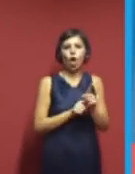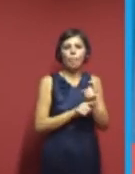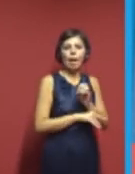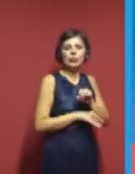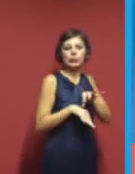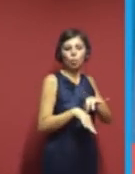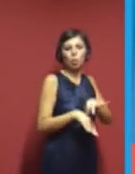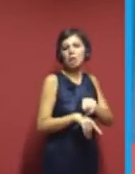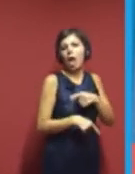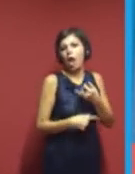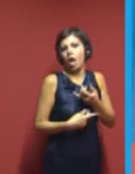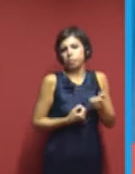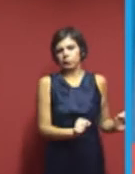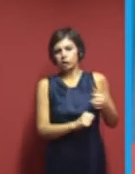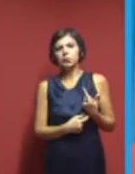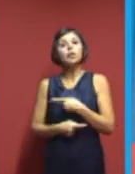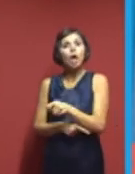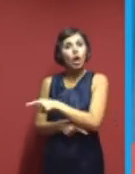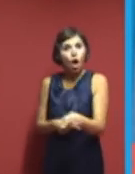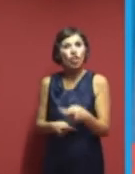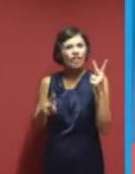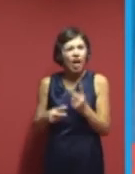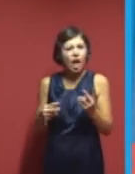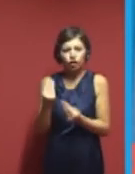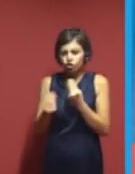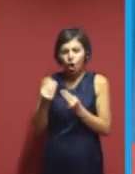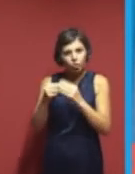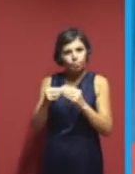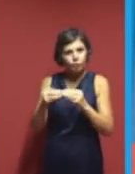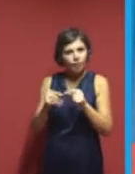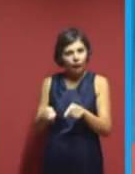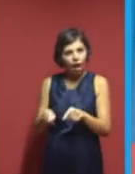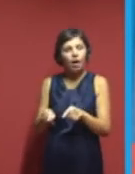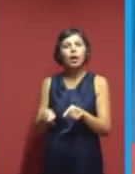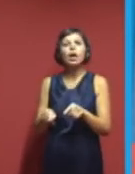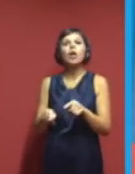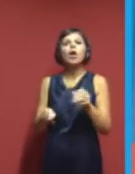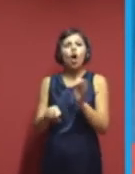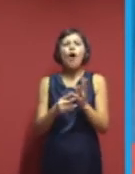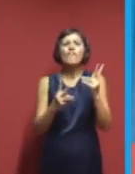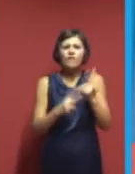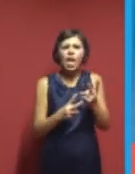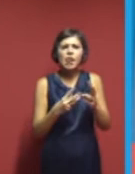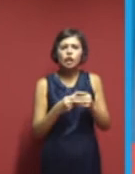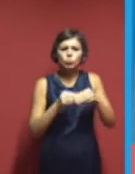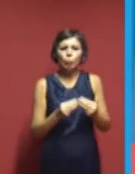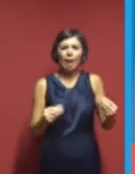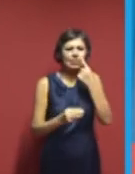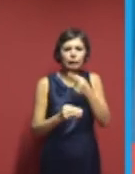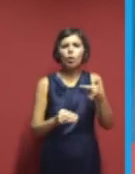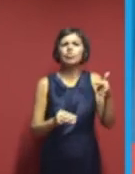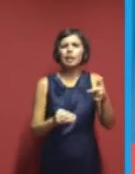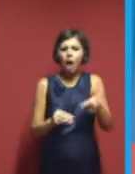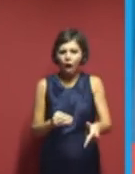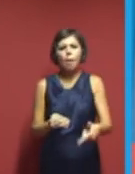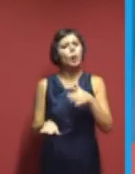they ask us if we can do something for them because they're too scared or they're not sure how, we generally say no and help them learn